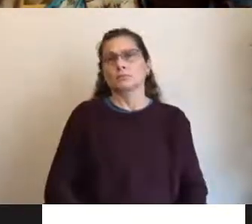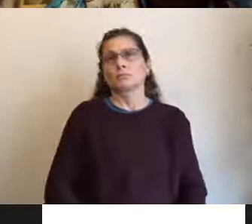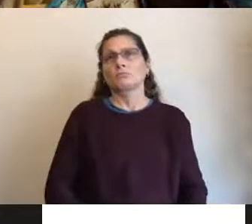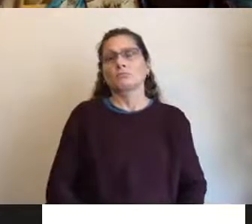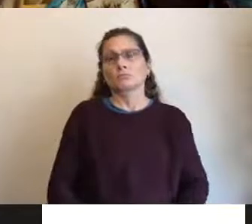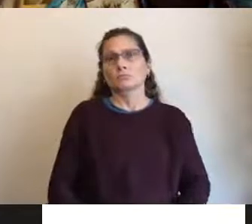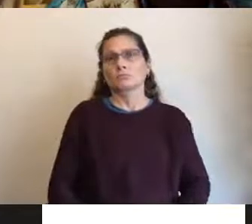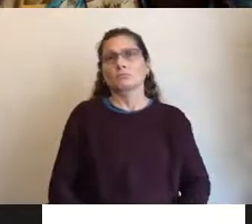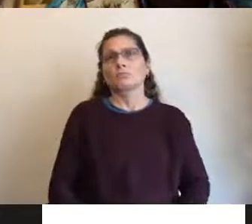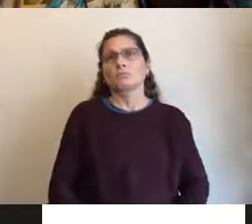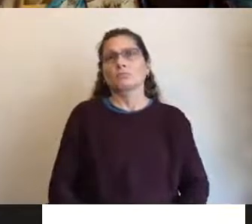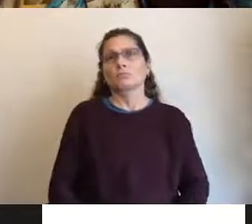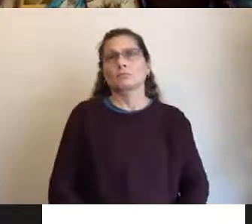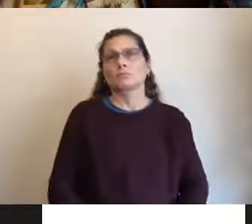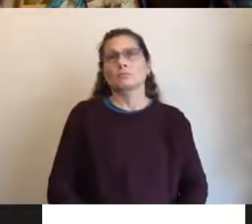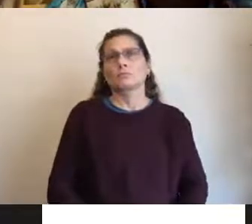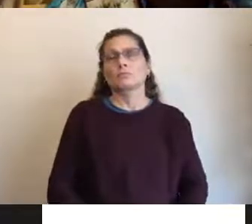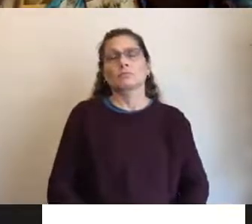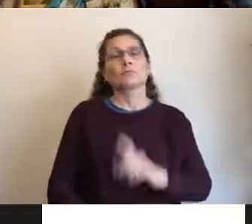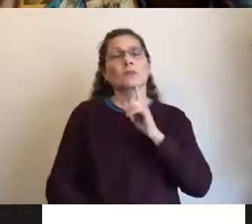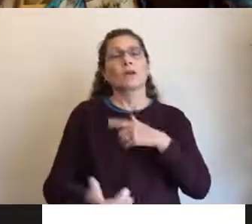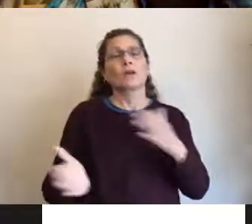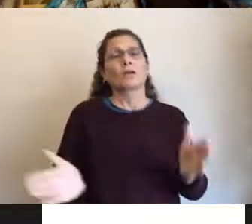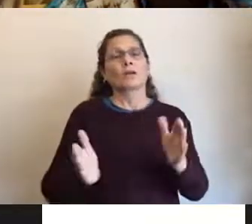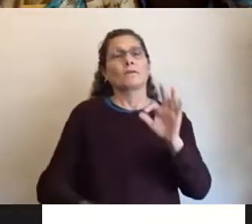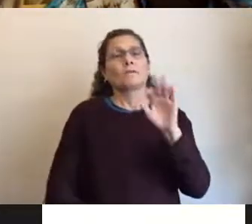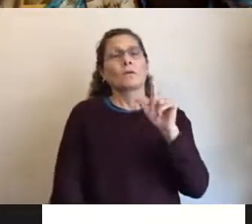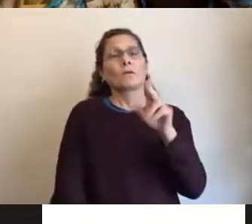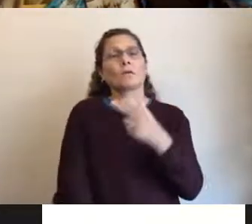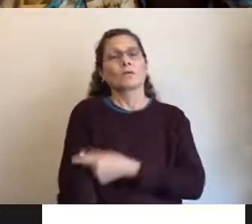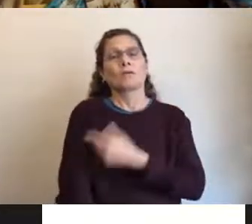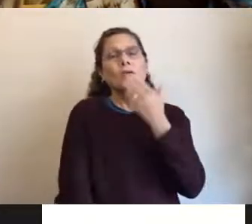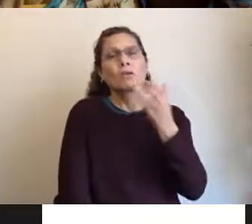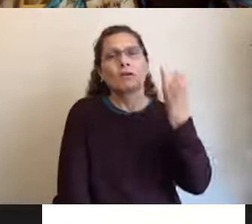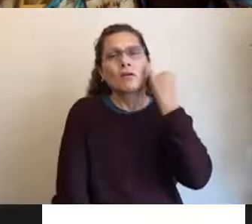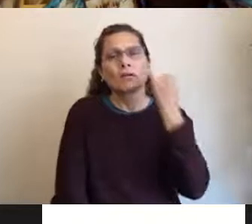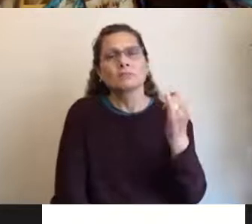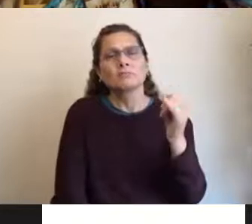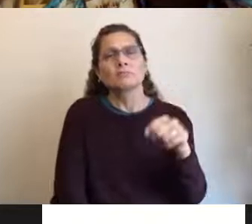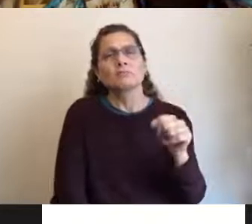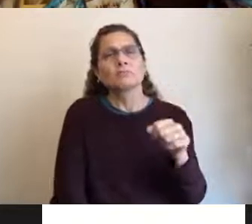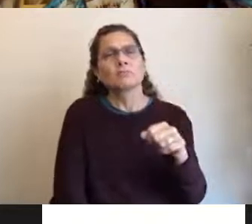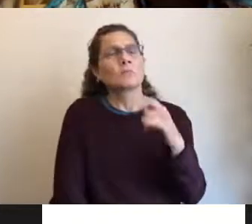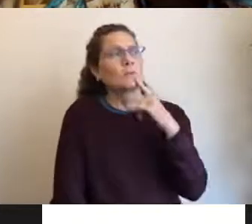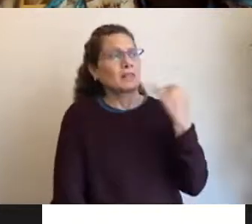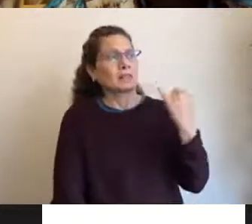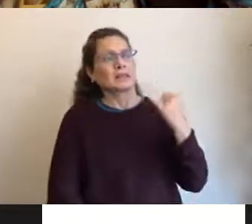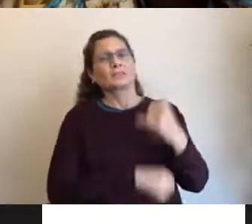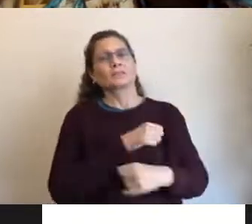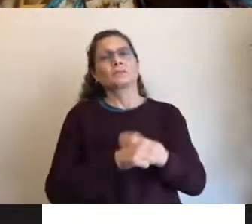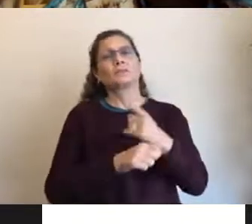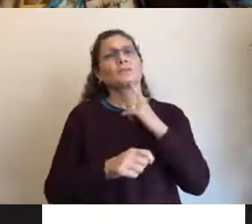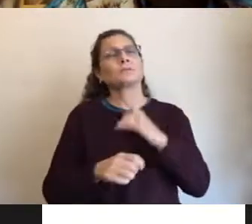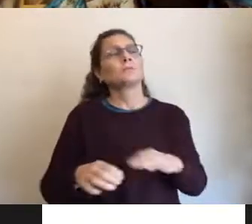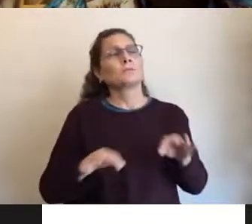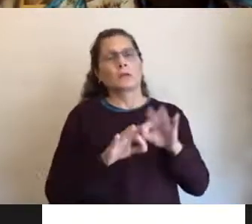in particularly this year with the COVID-19 pandemic, it's even more important. So these 4